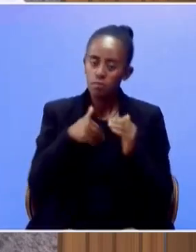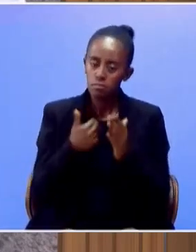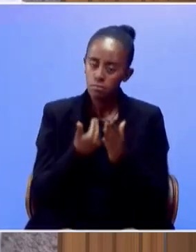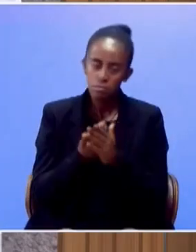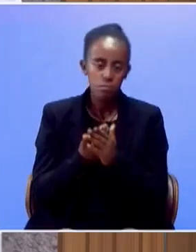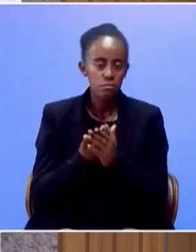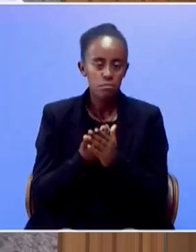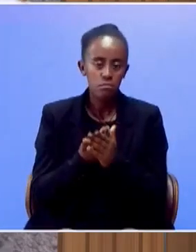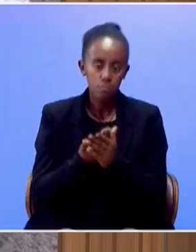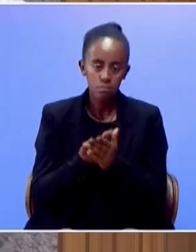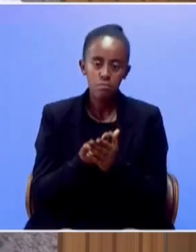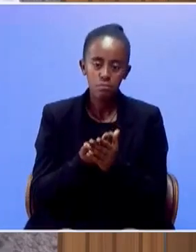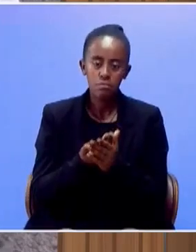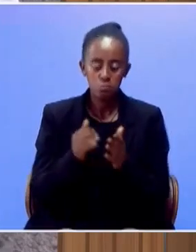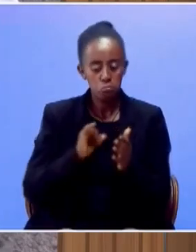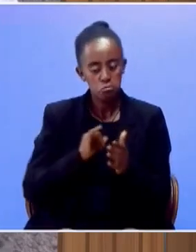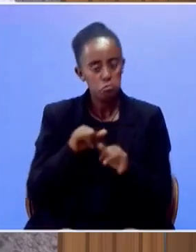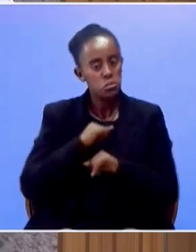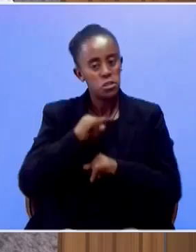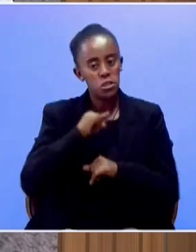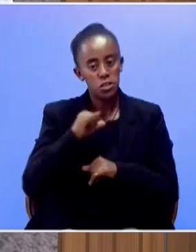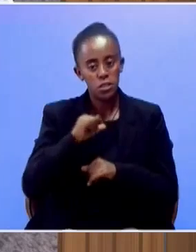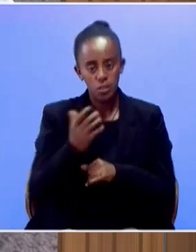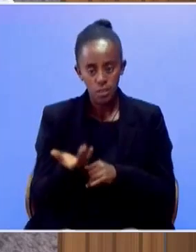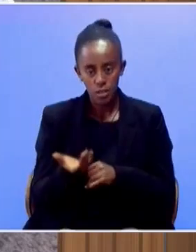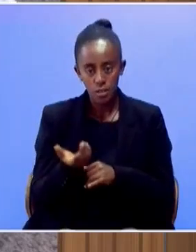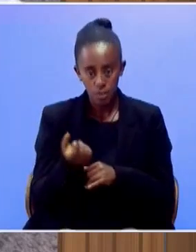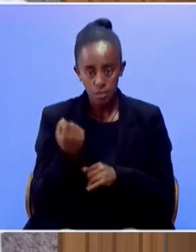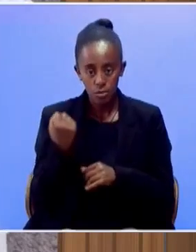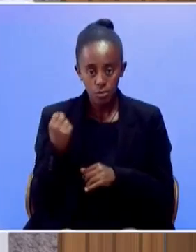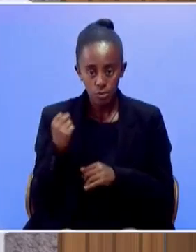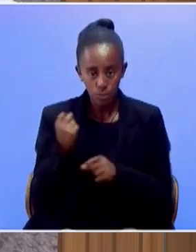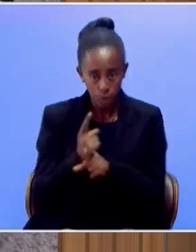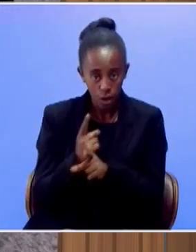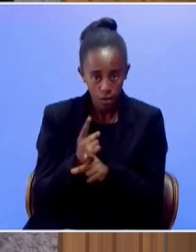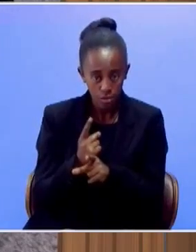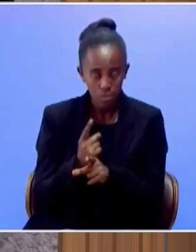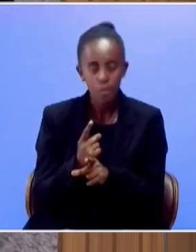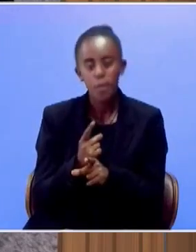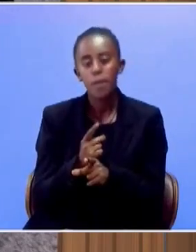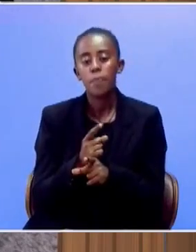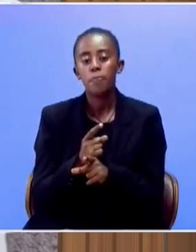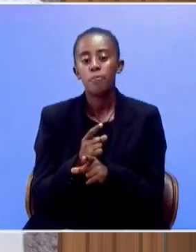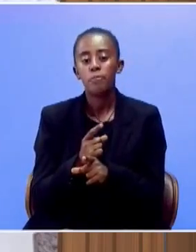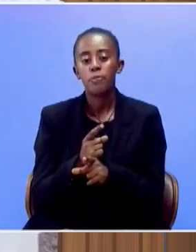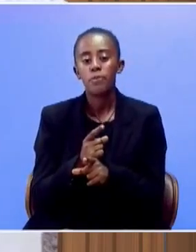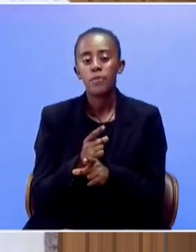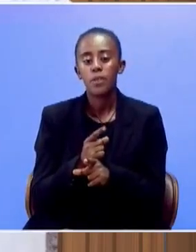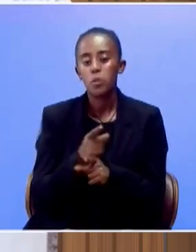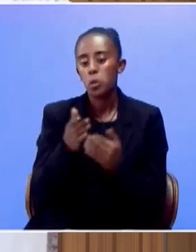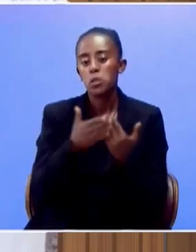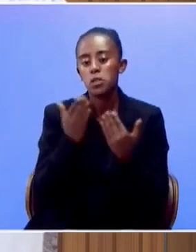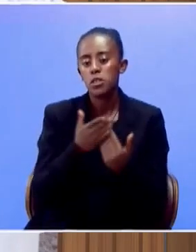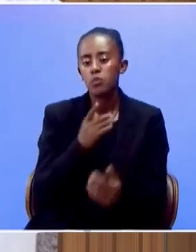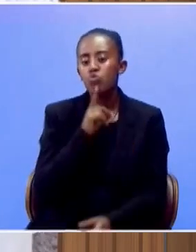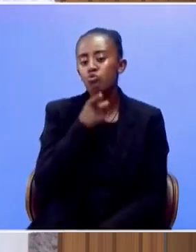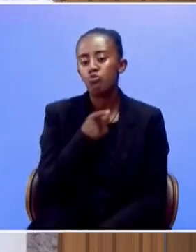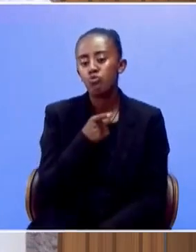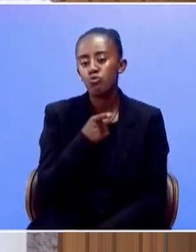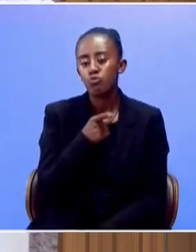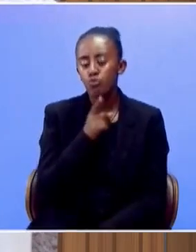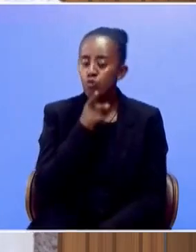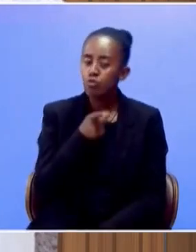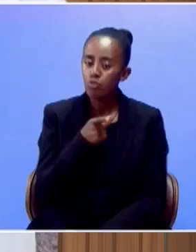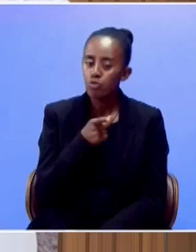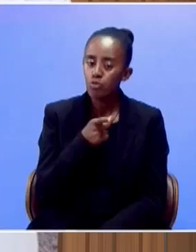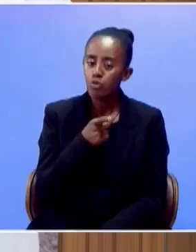say is what? My opinion. All right? Okay, let's see. Then you can simply say what? True.